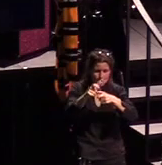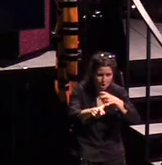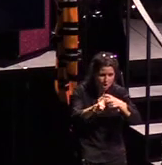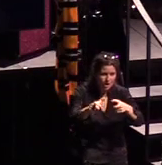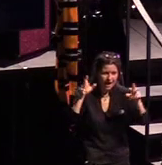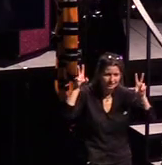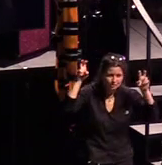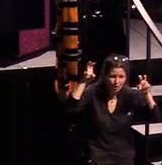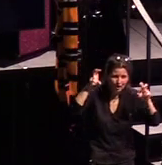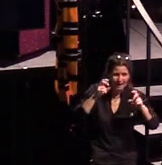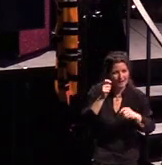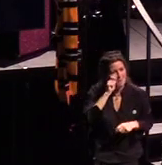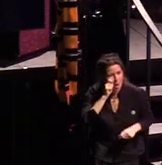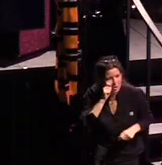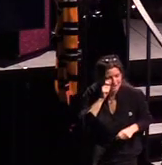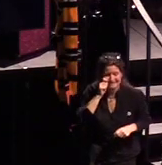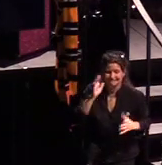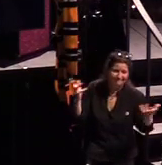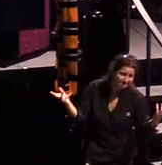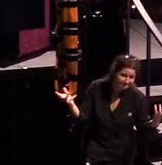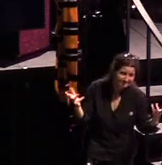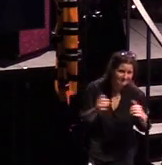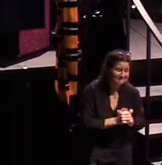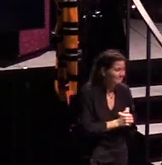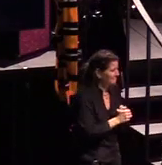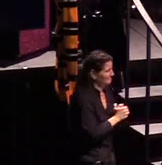probably not a new concept that